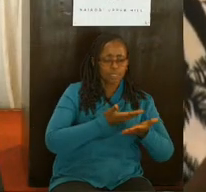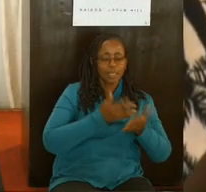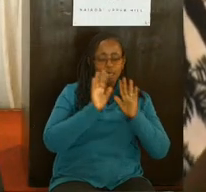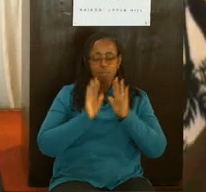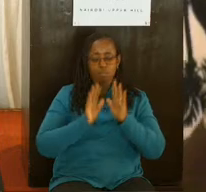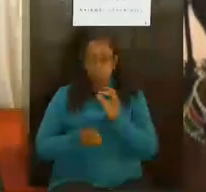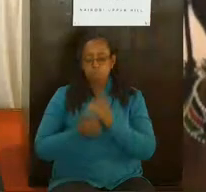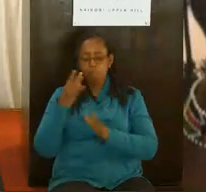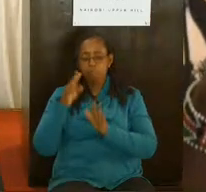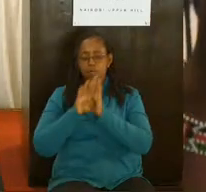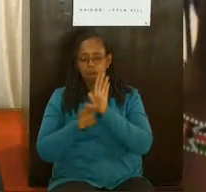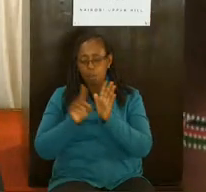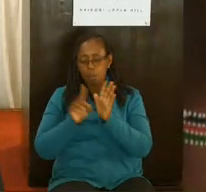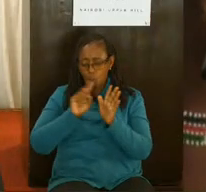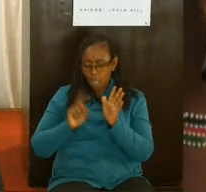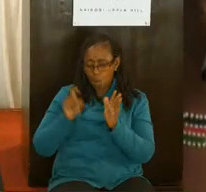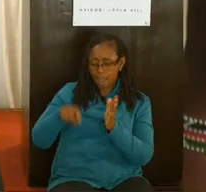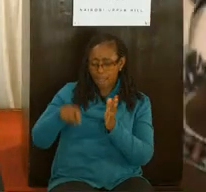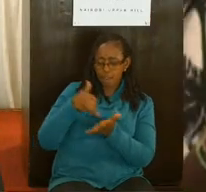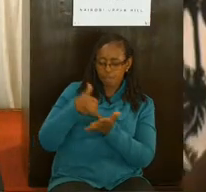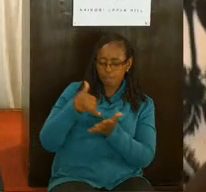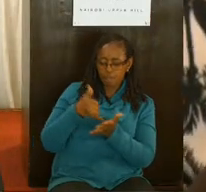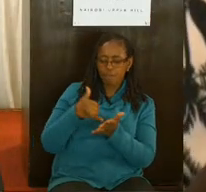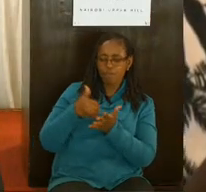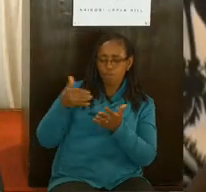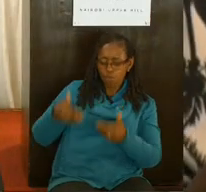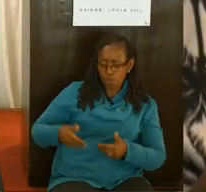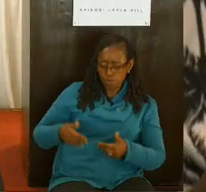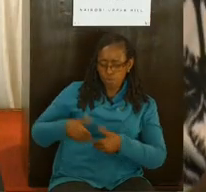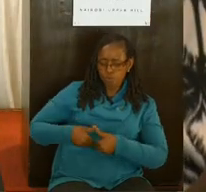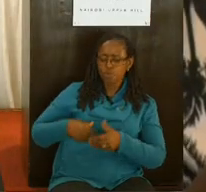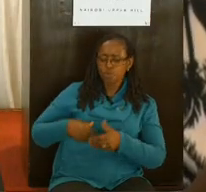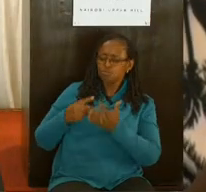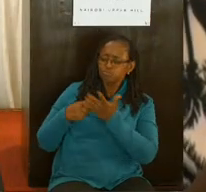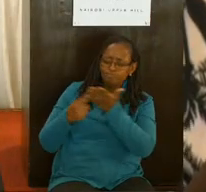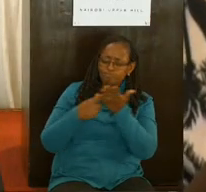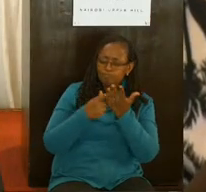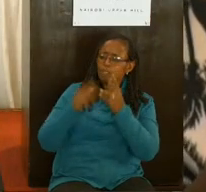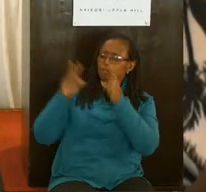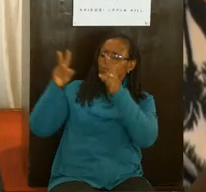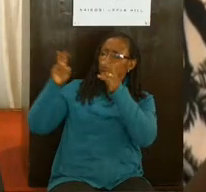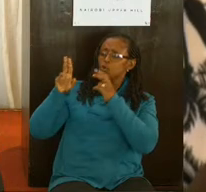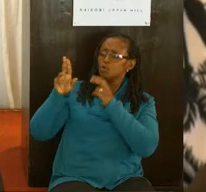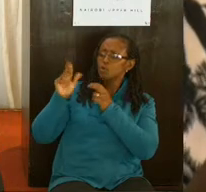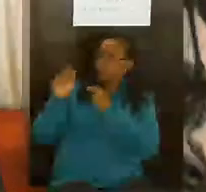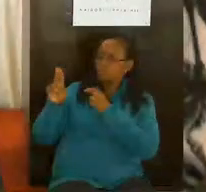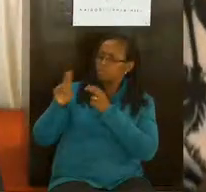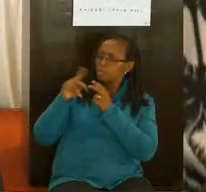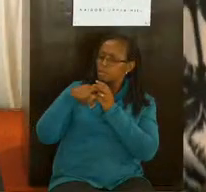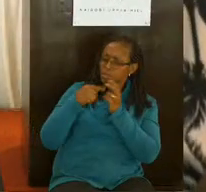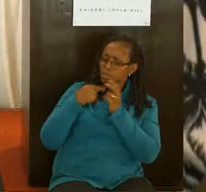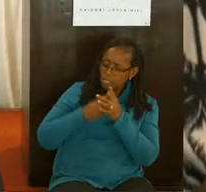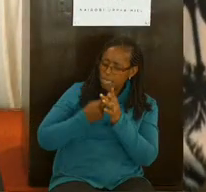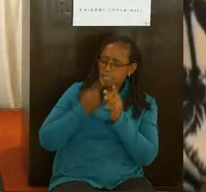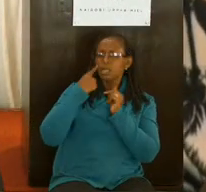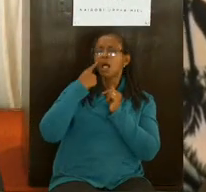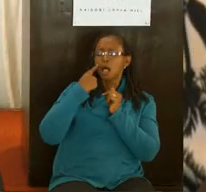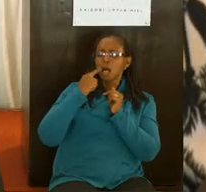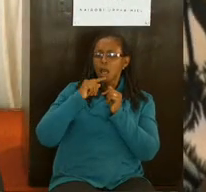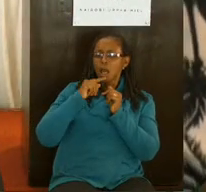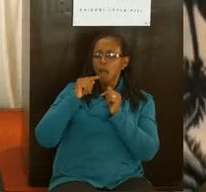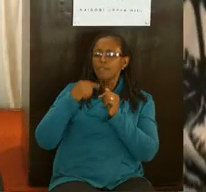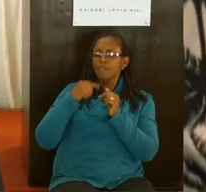engage the young people into the O2 discussion for them to see the purpose of living as young